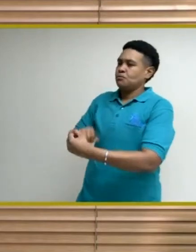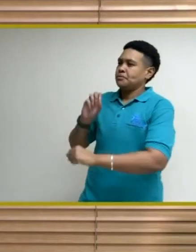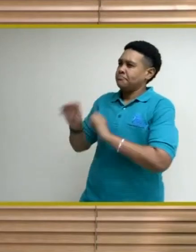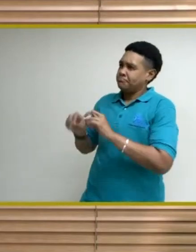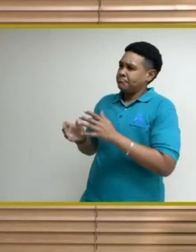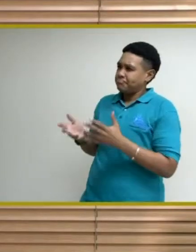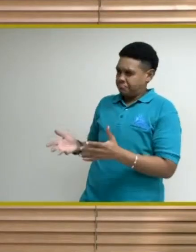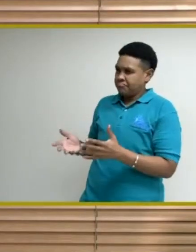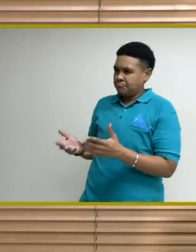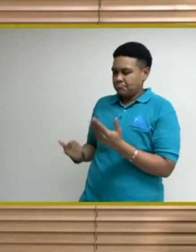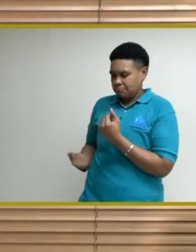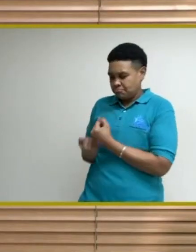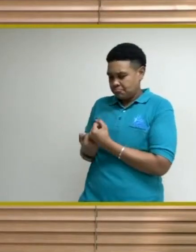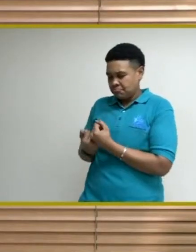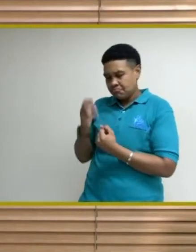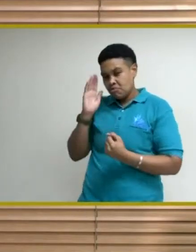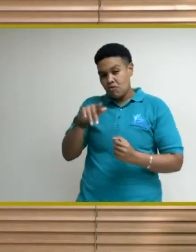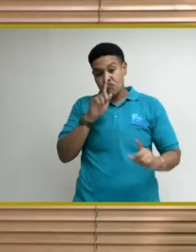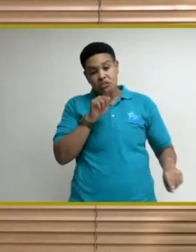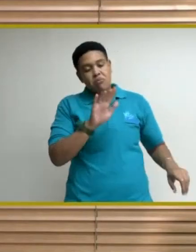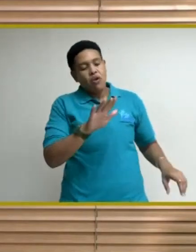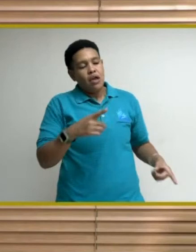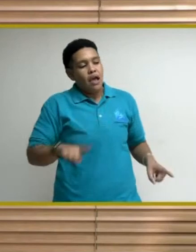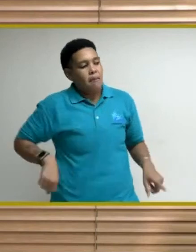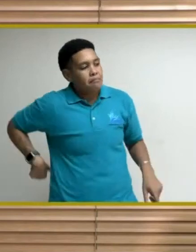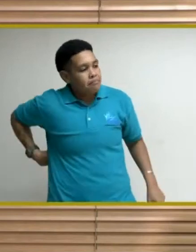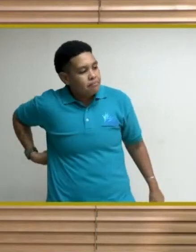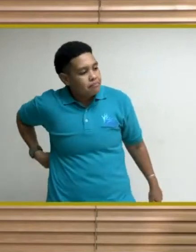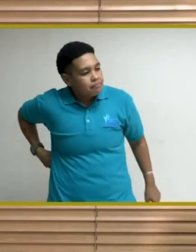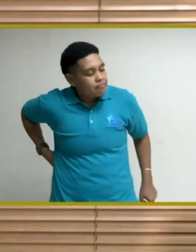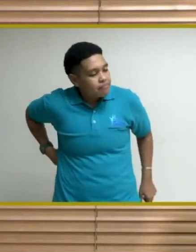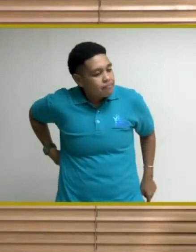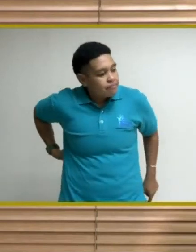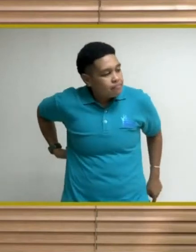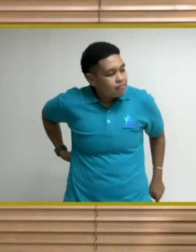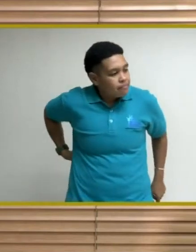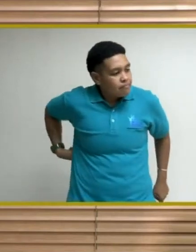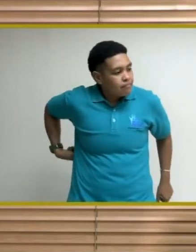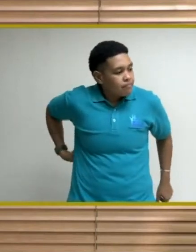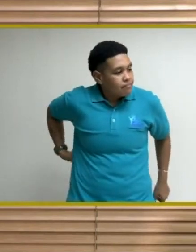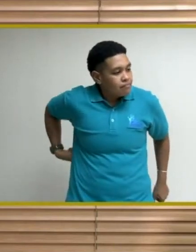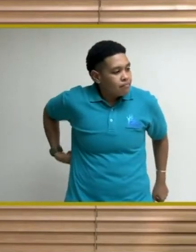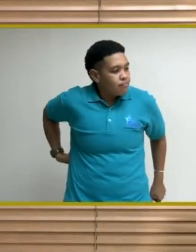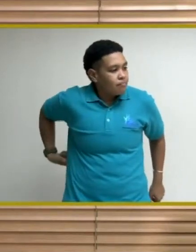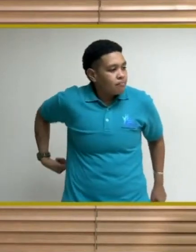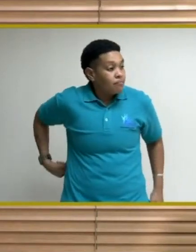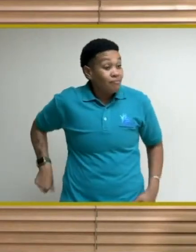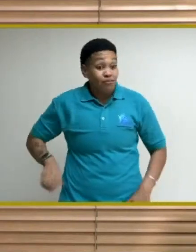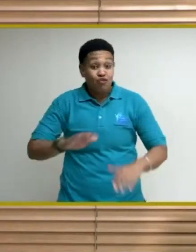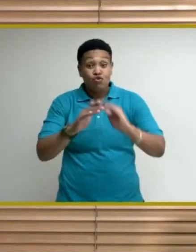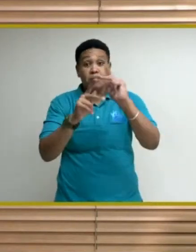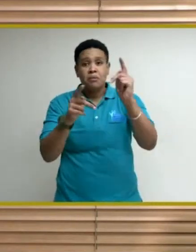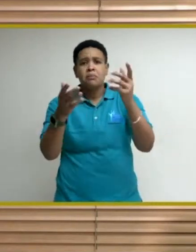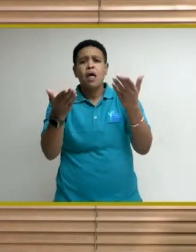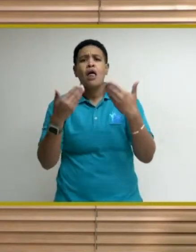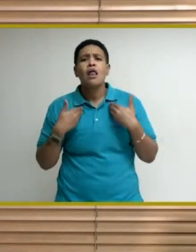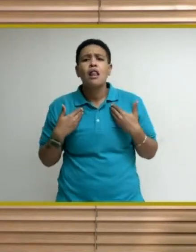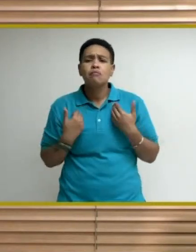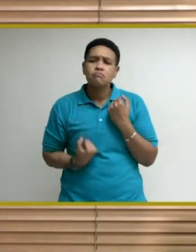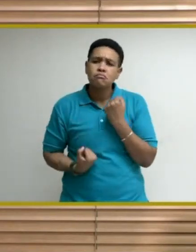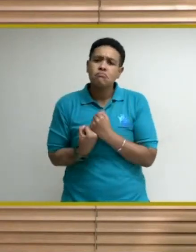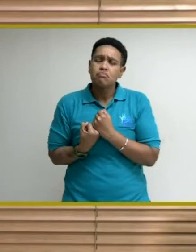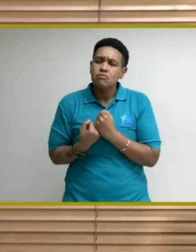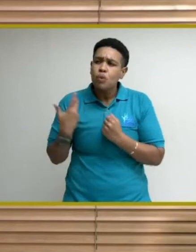all areas of the response. And certainly, we couldn't do it without the Jamaican people and their efforts